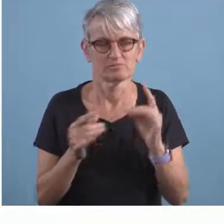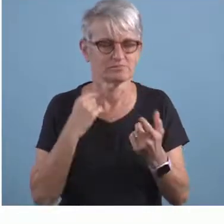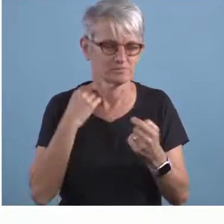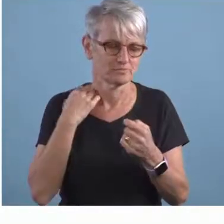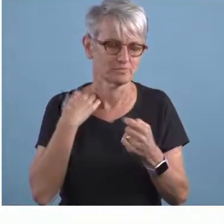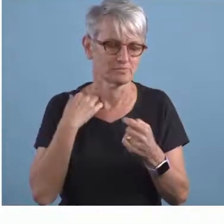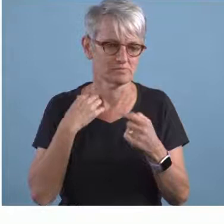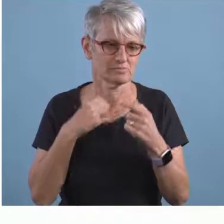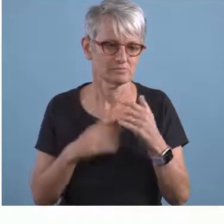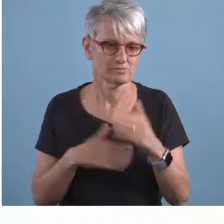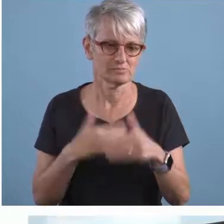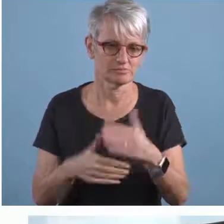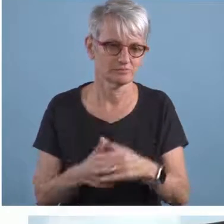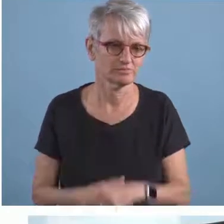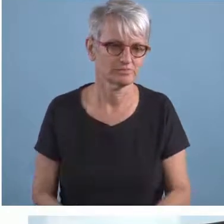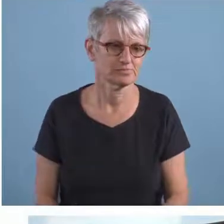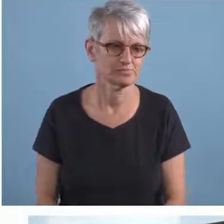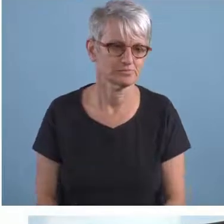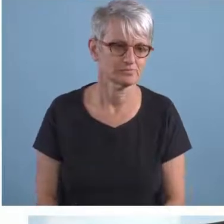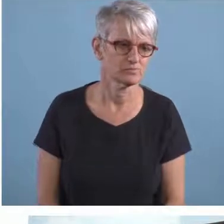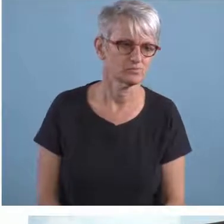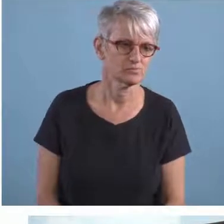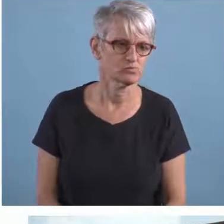kind of moving on here.